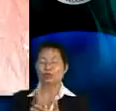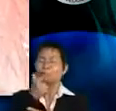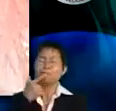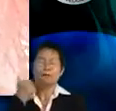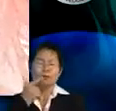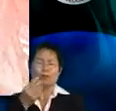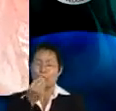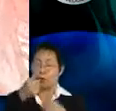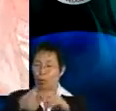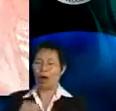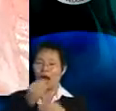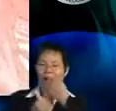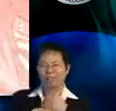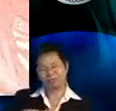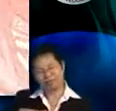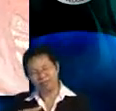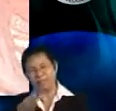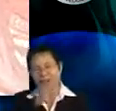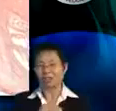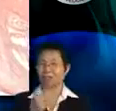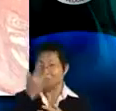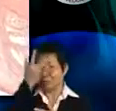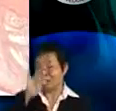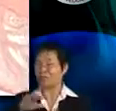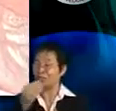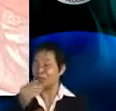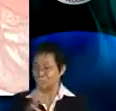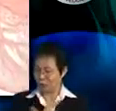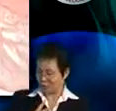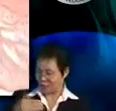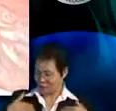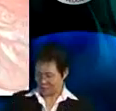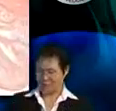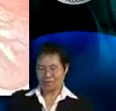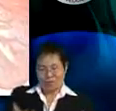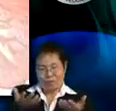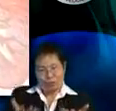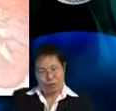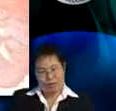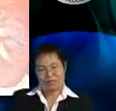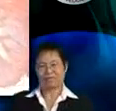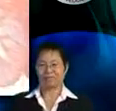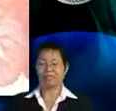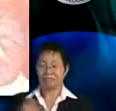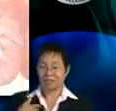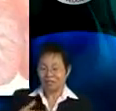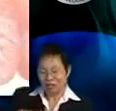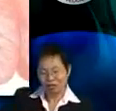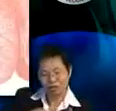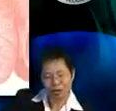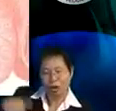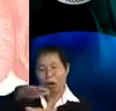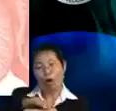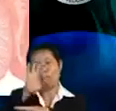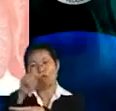food, but I eat moderately and wisely to maintain my weight. Okay, let's continue our discussion on